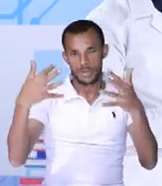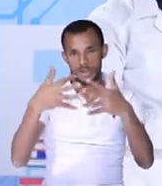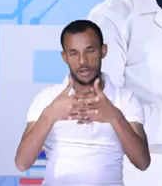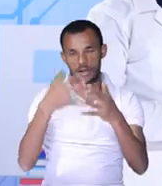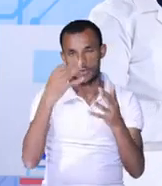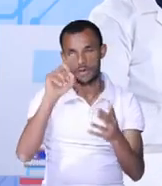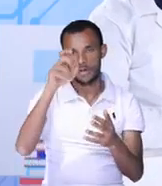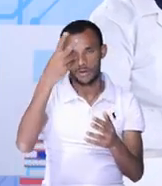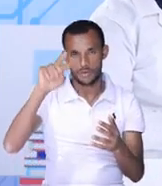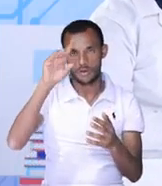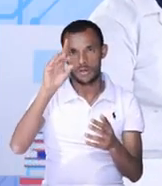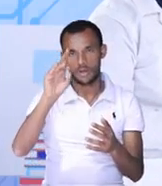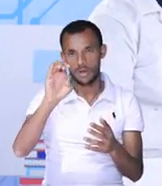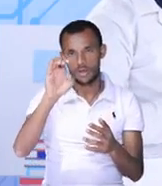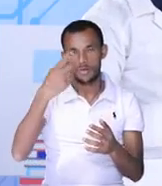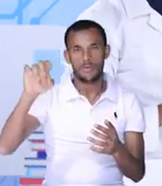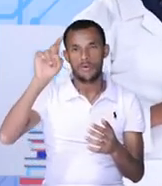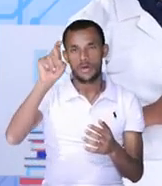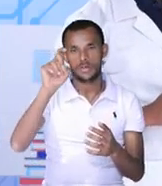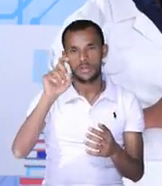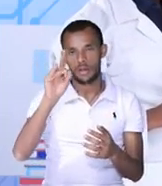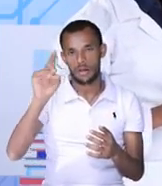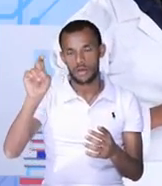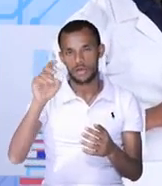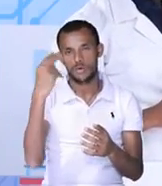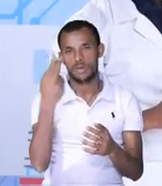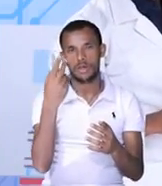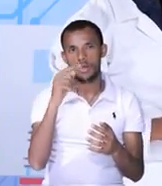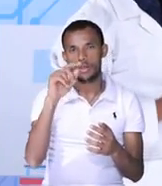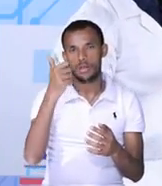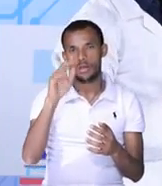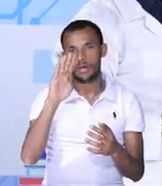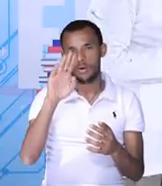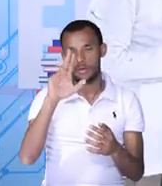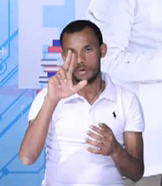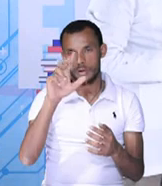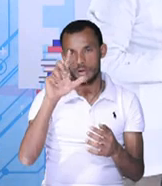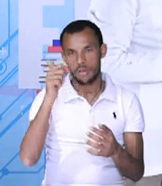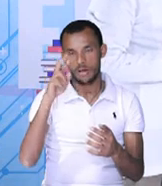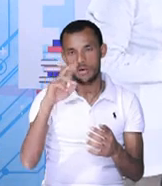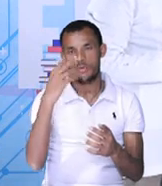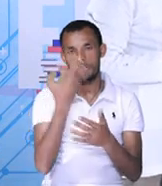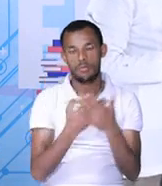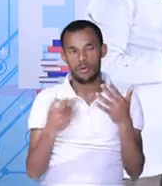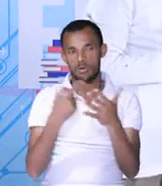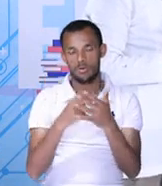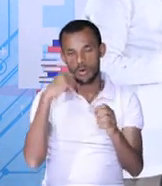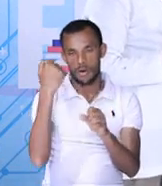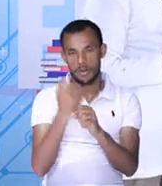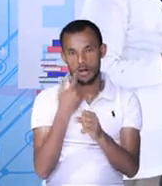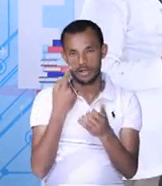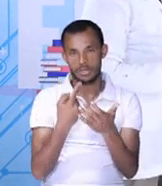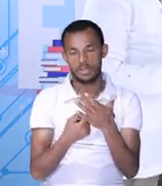of x squared e raised to x dx using tabular form. So to apply this tabular